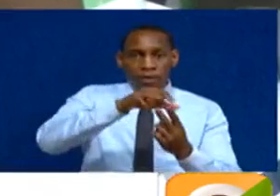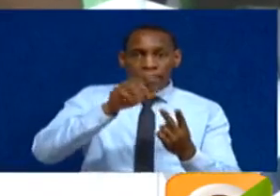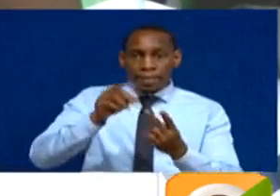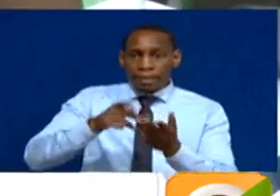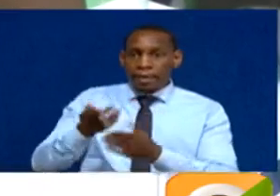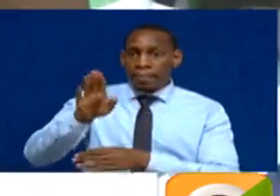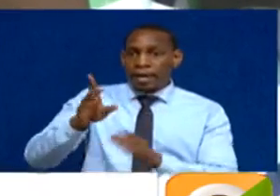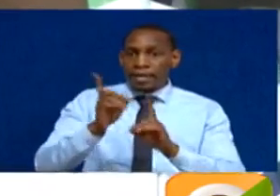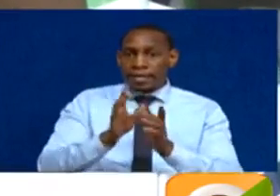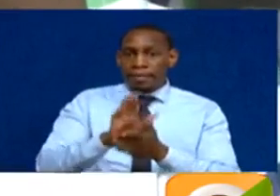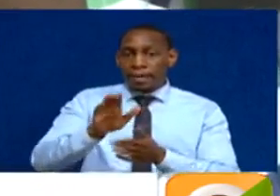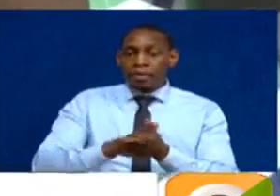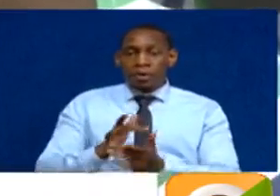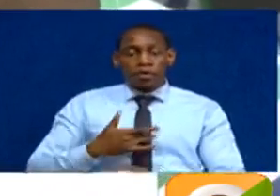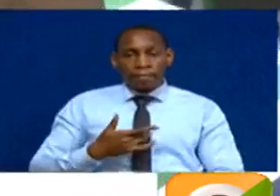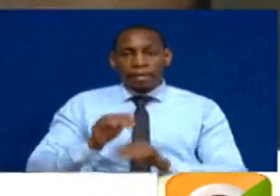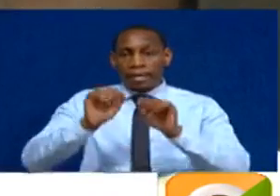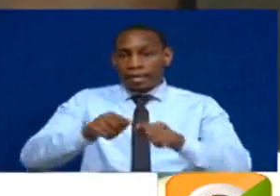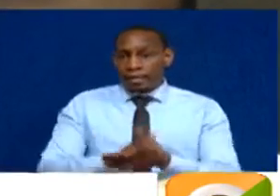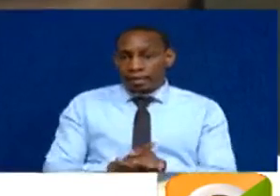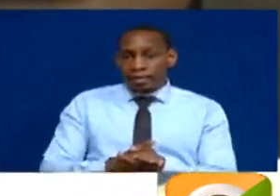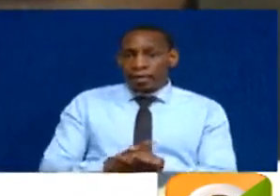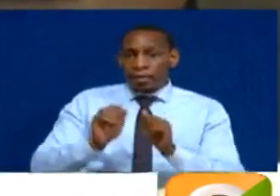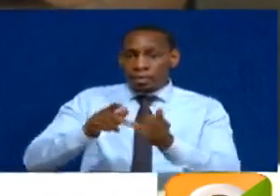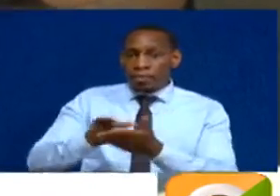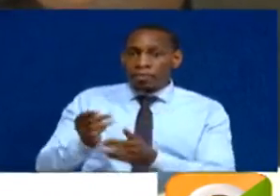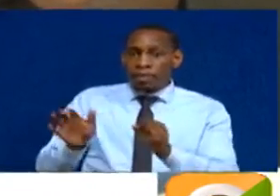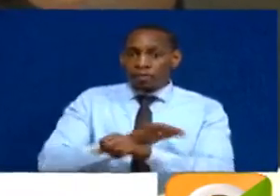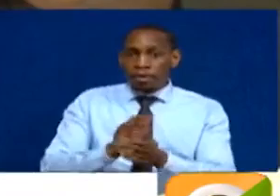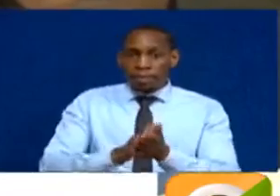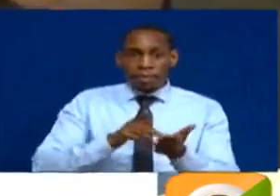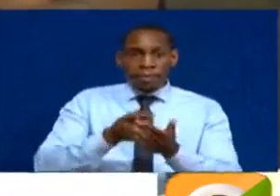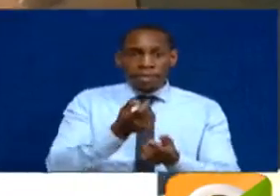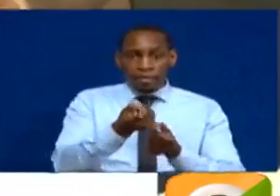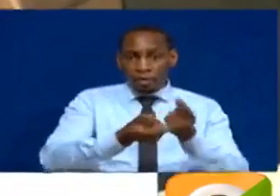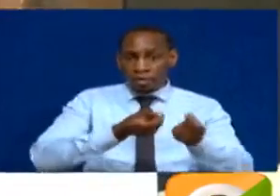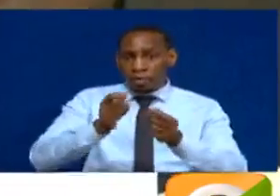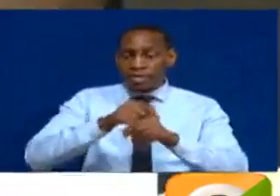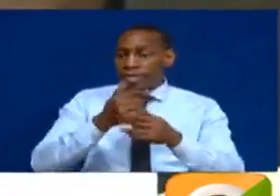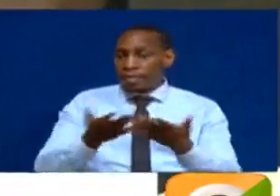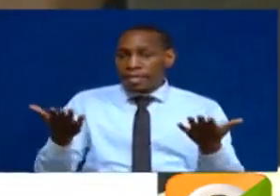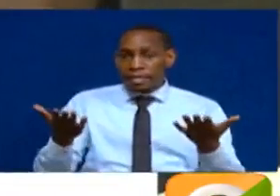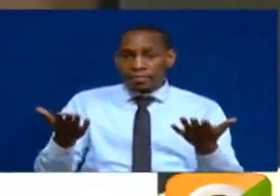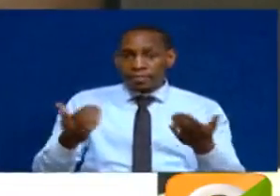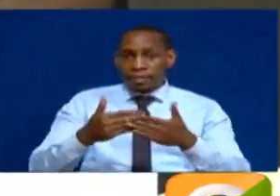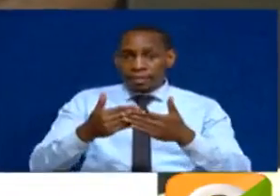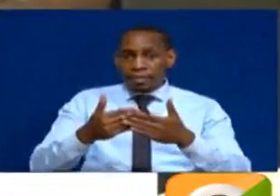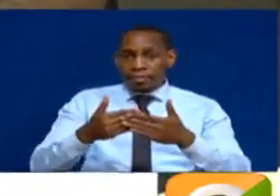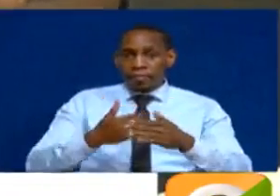a repayment date that suits them. Borrowers can pay in full or make partial payments anytime on